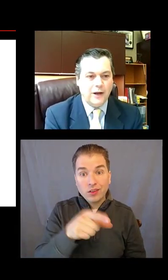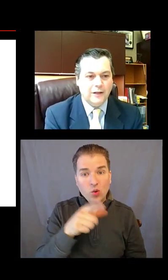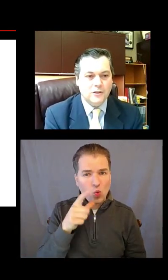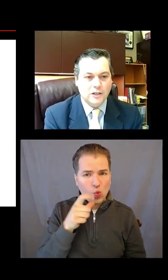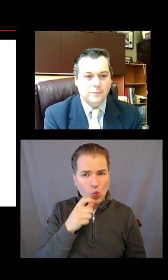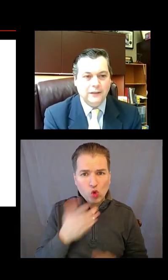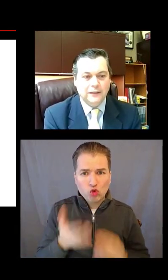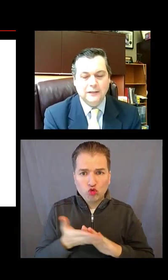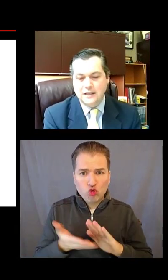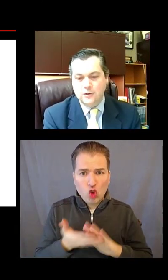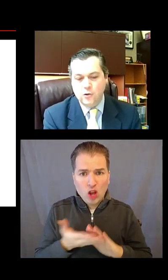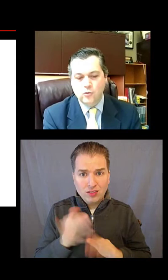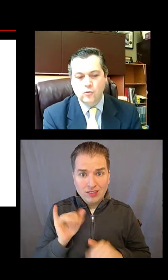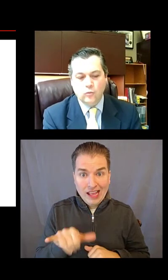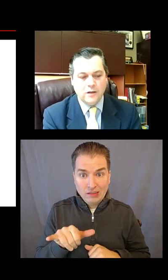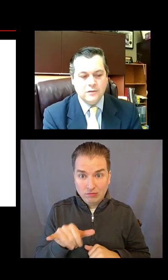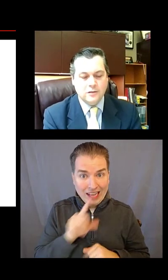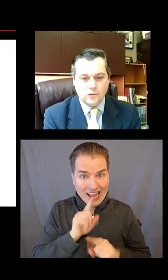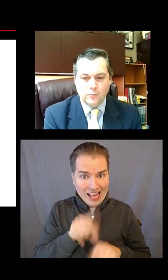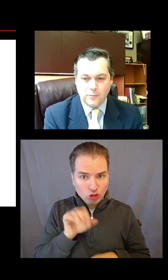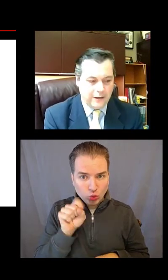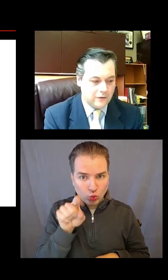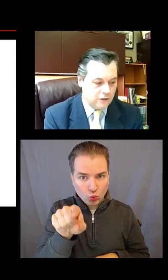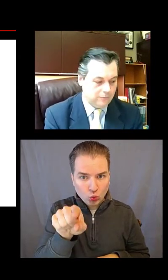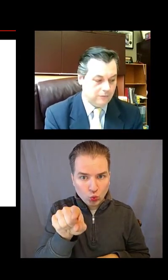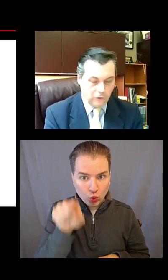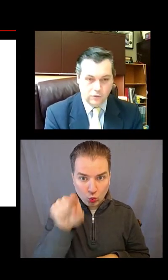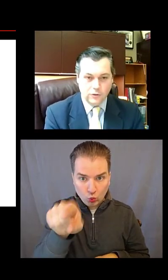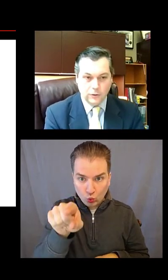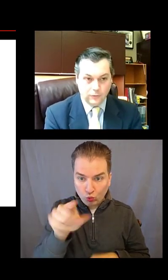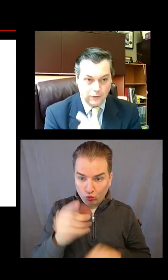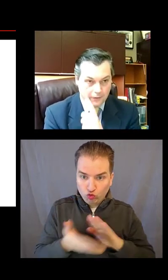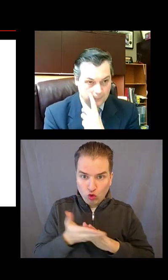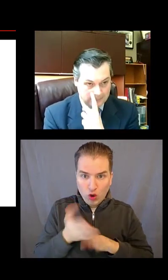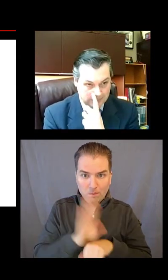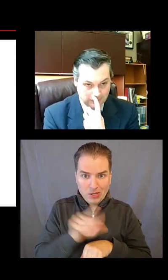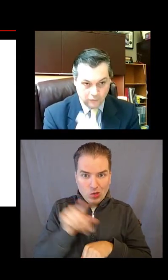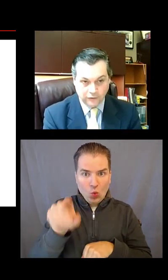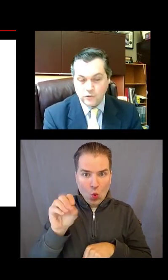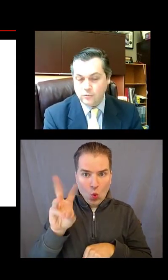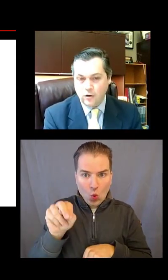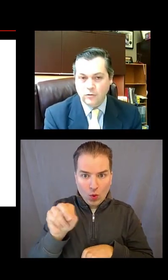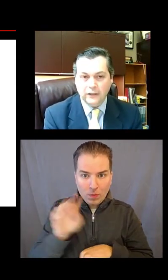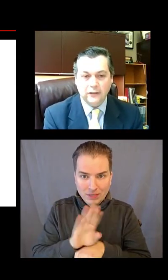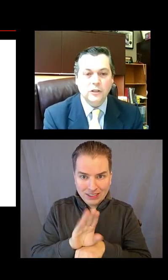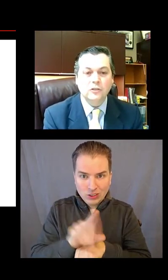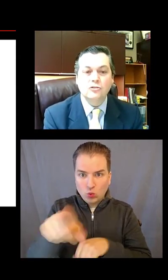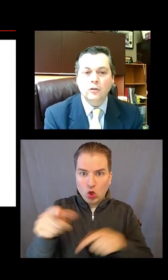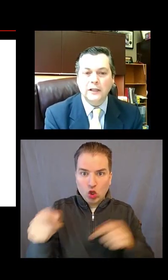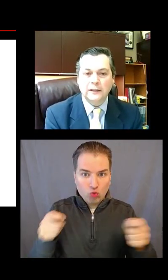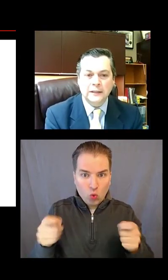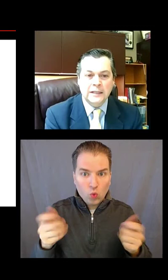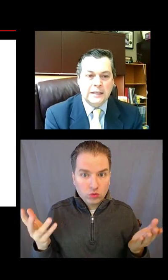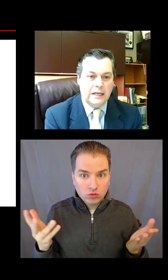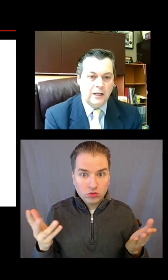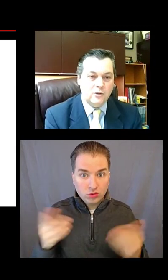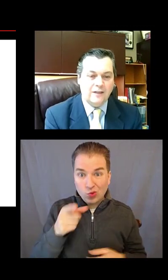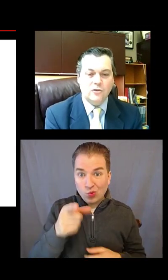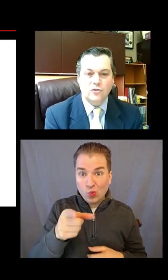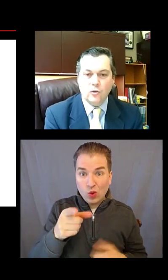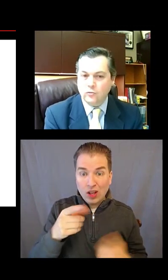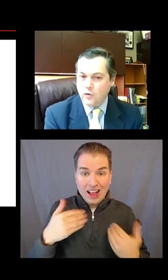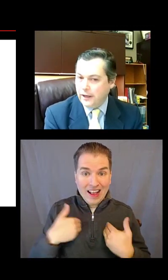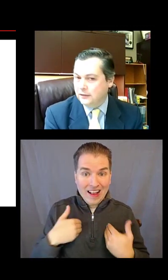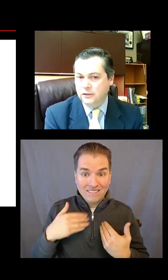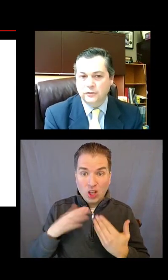sole proprietorship is who runs a sole proprietorship? You do. You're the business owner. You own it. You control it. You